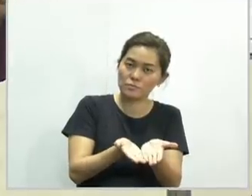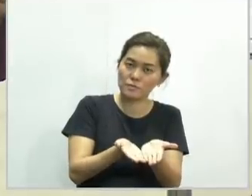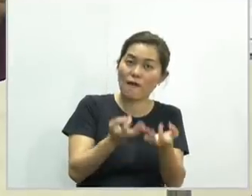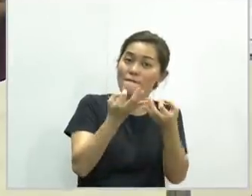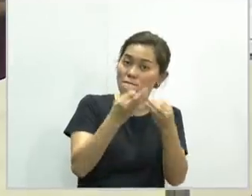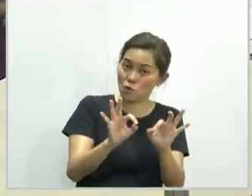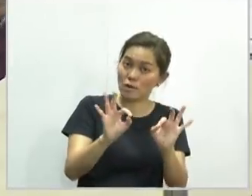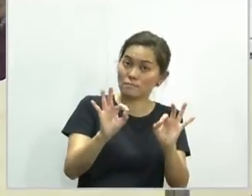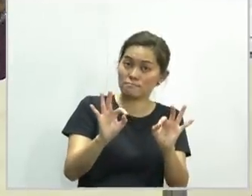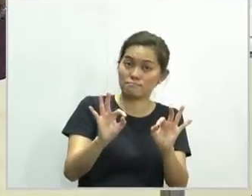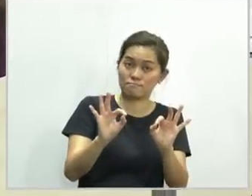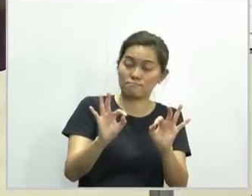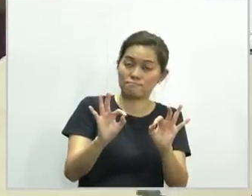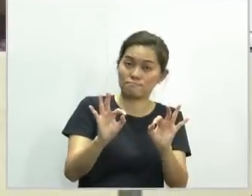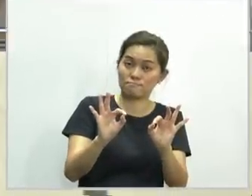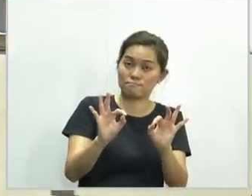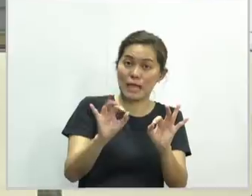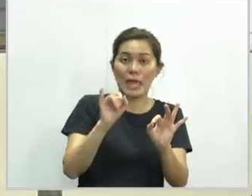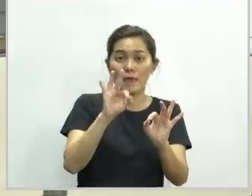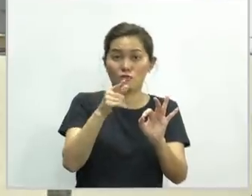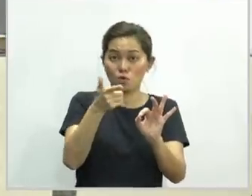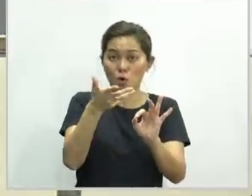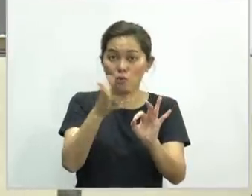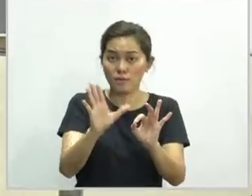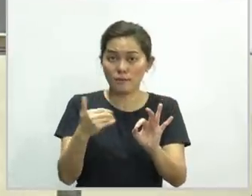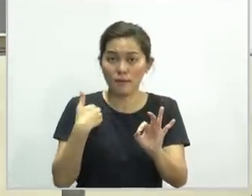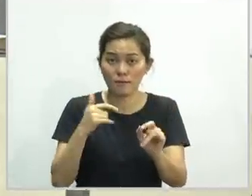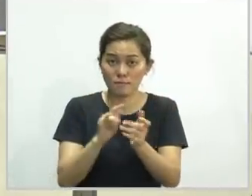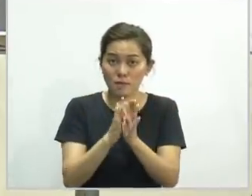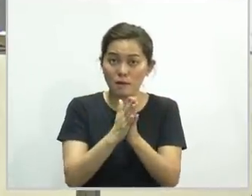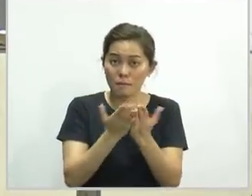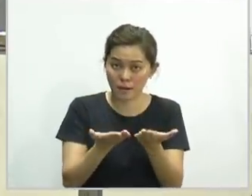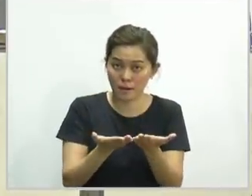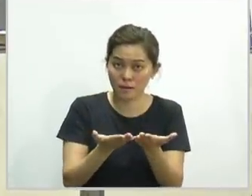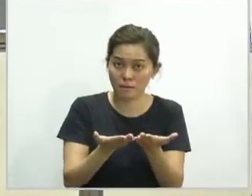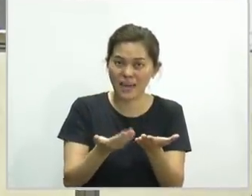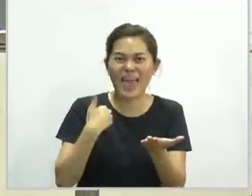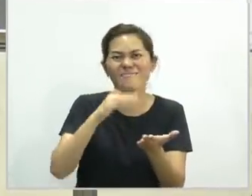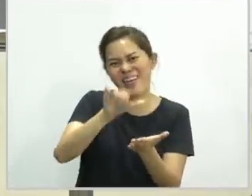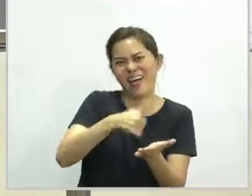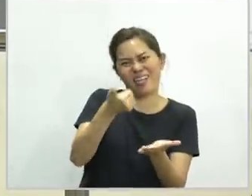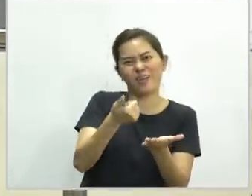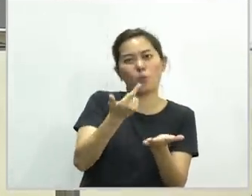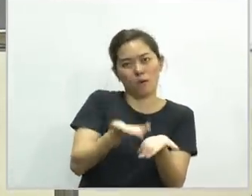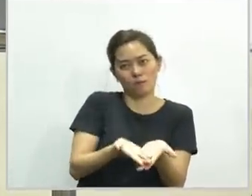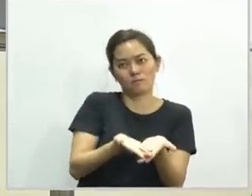Free. If you've already got a Bible, have a new one.